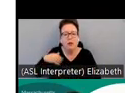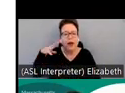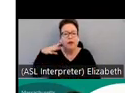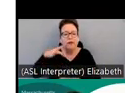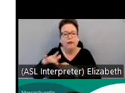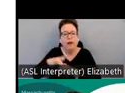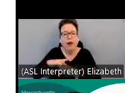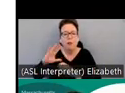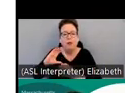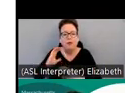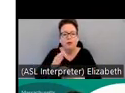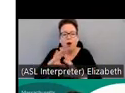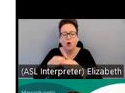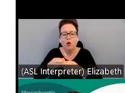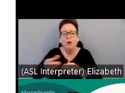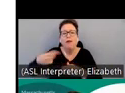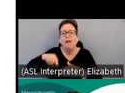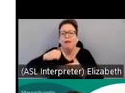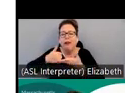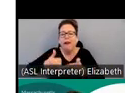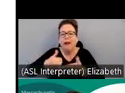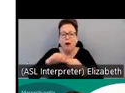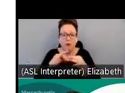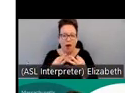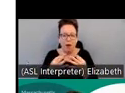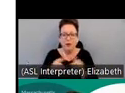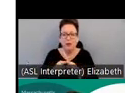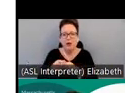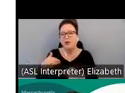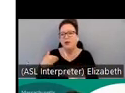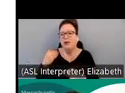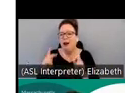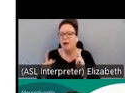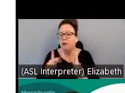that help families and NextGeners really understand